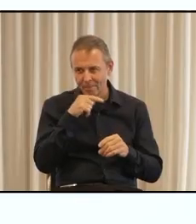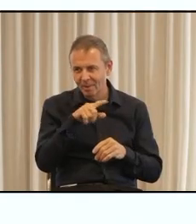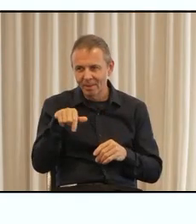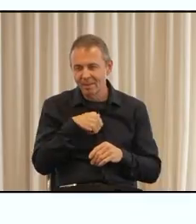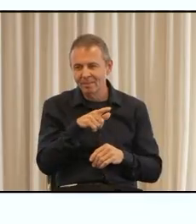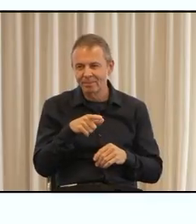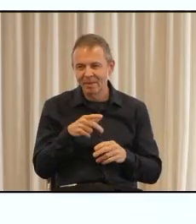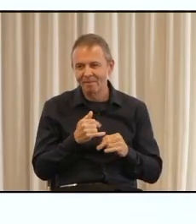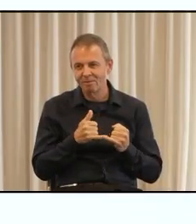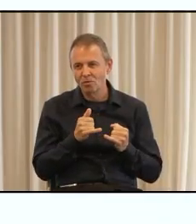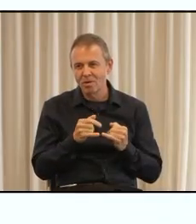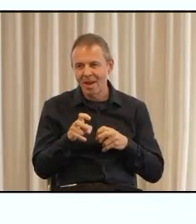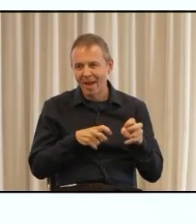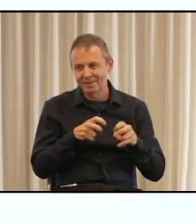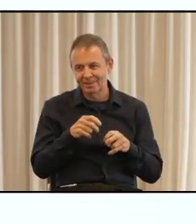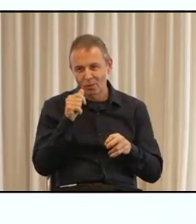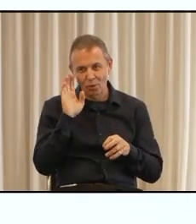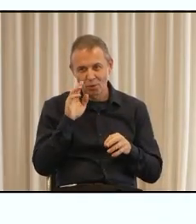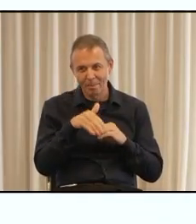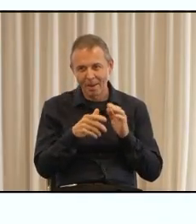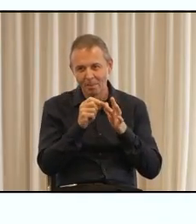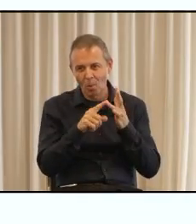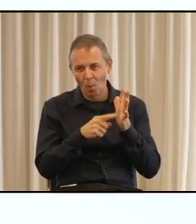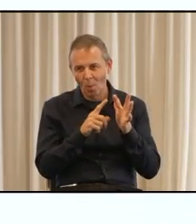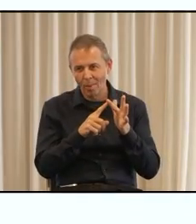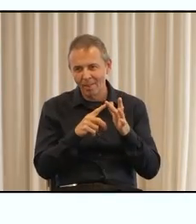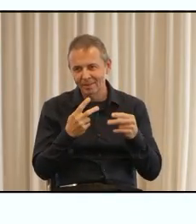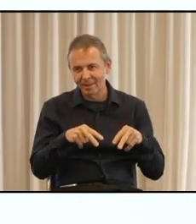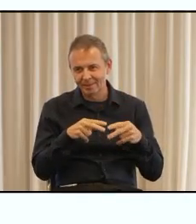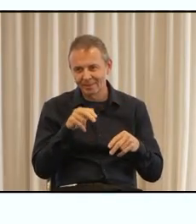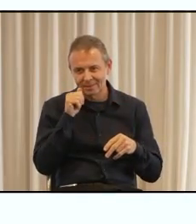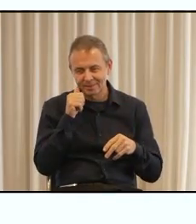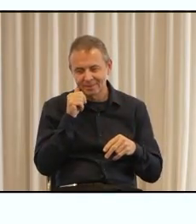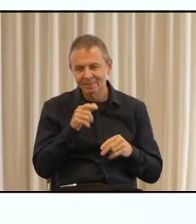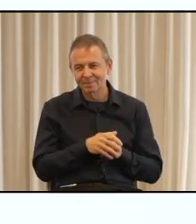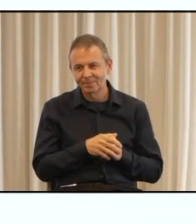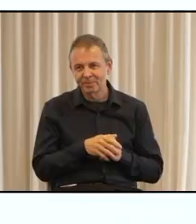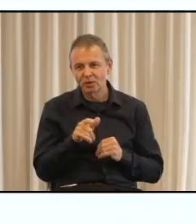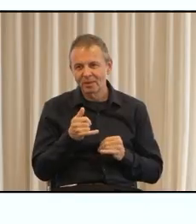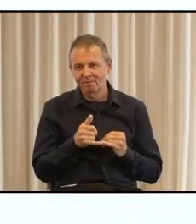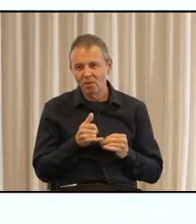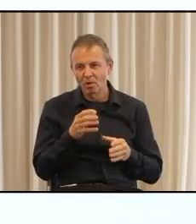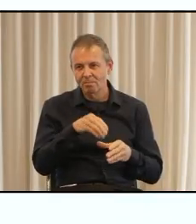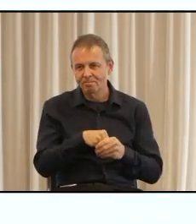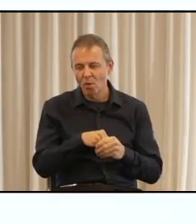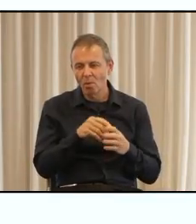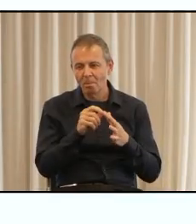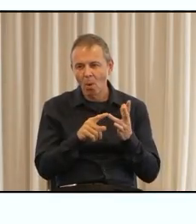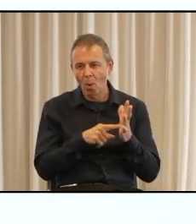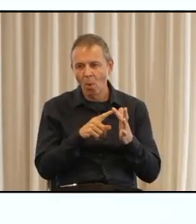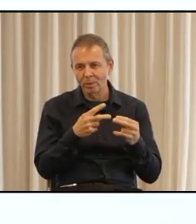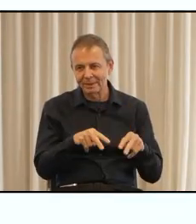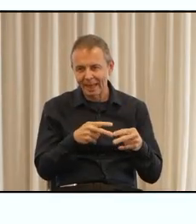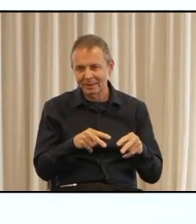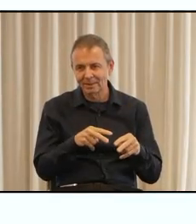She's very active, as you heard about pole dancing yesterday. She's very much involved with the pole dancing community and her friends